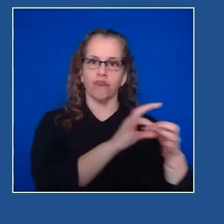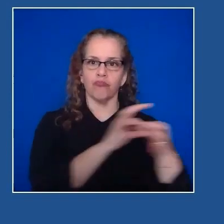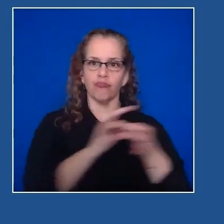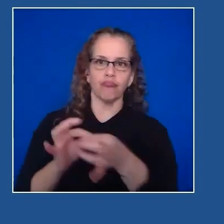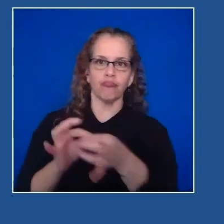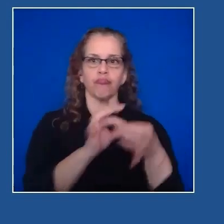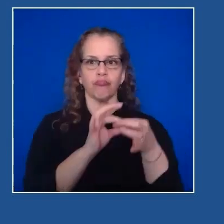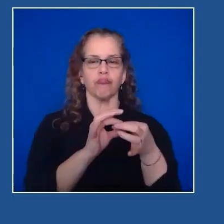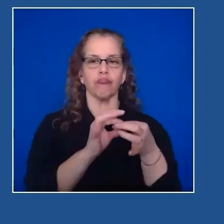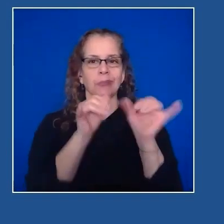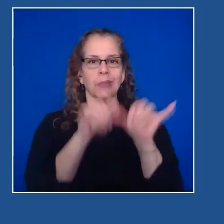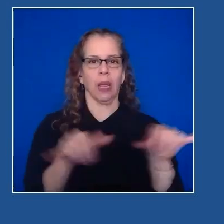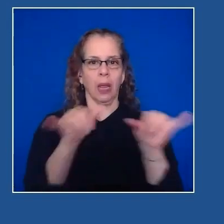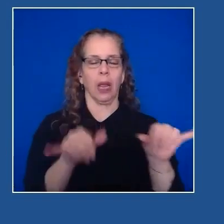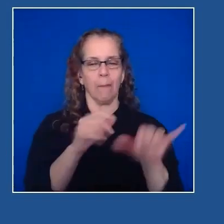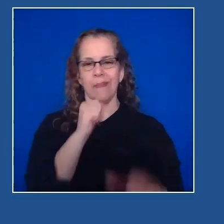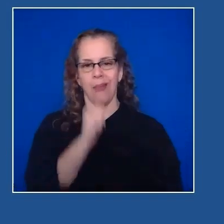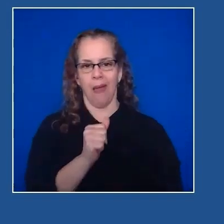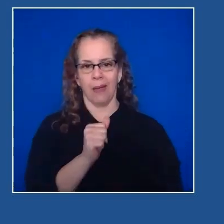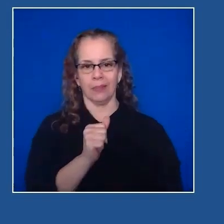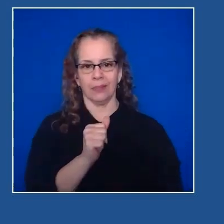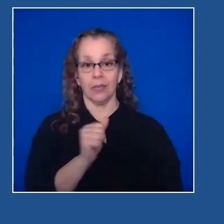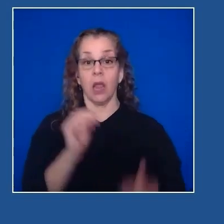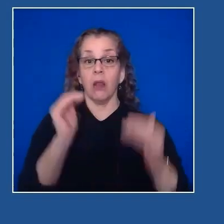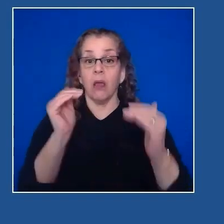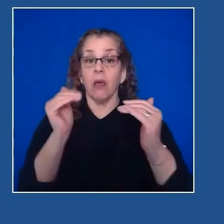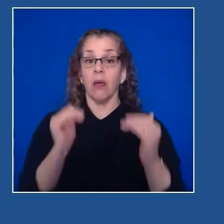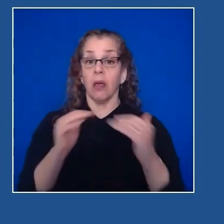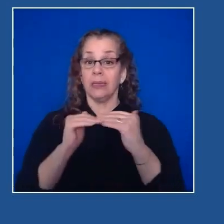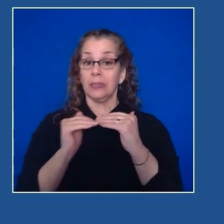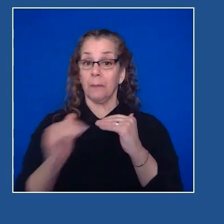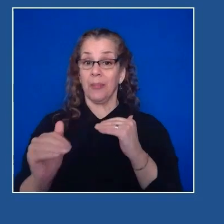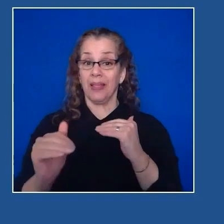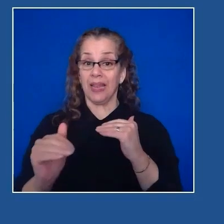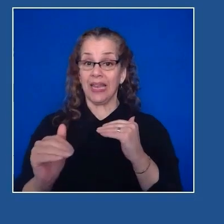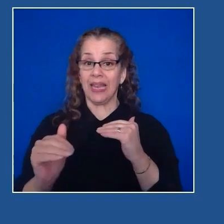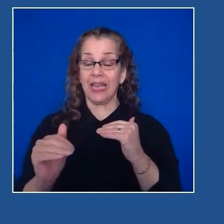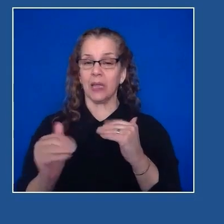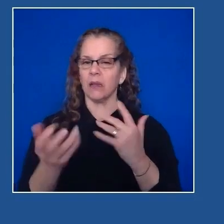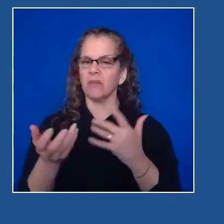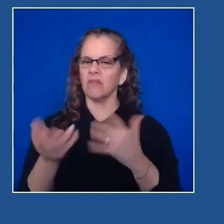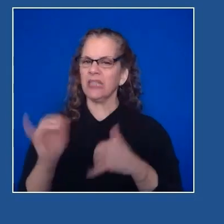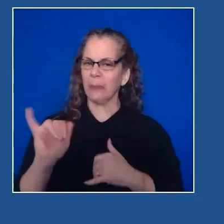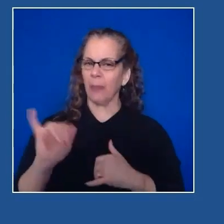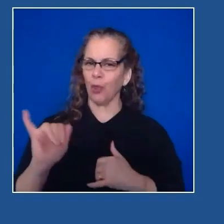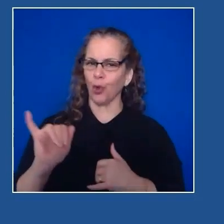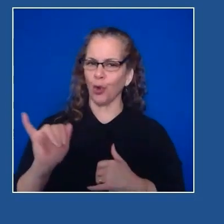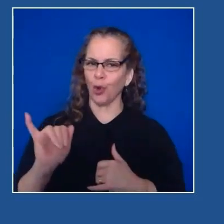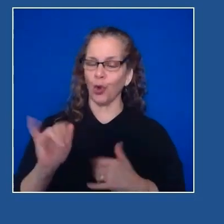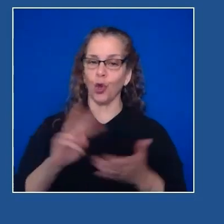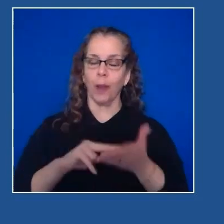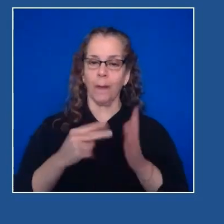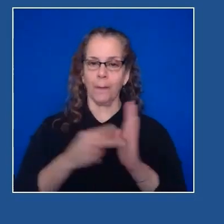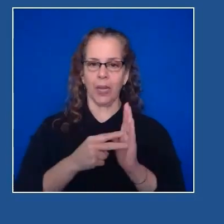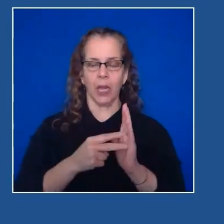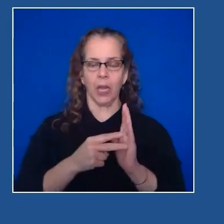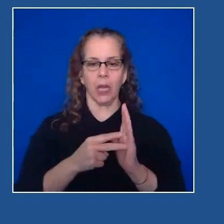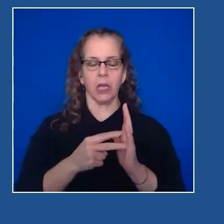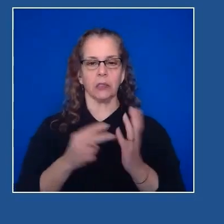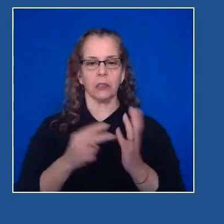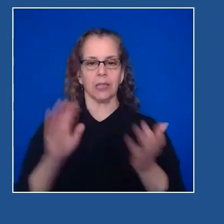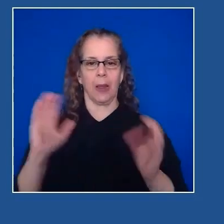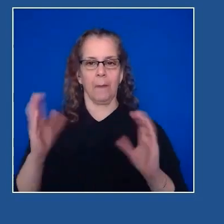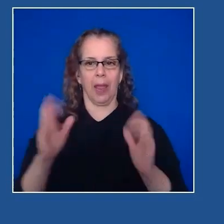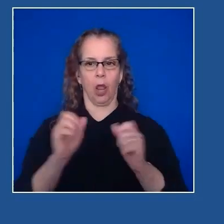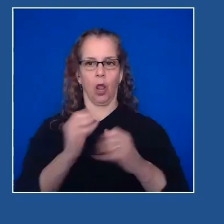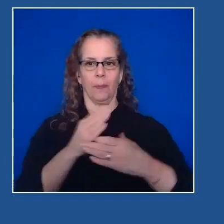between-person correlations were in the same direction, just larger, meaning that different facets seem more coherent when you're comparing between people and